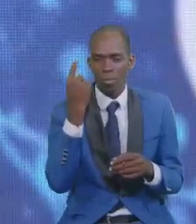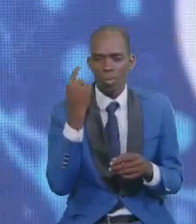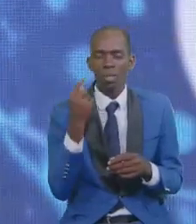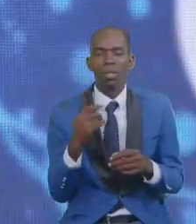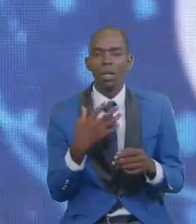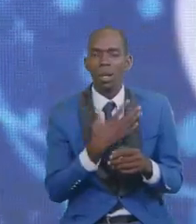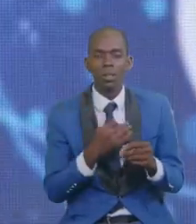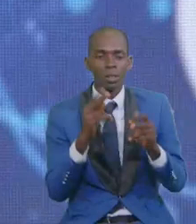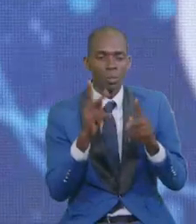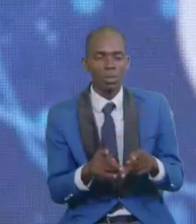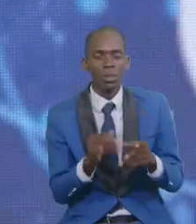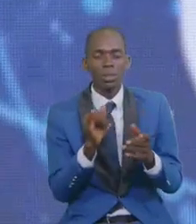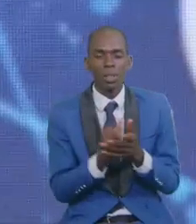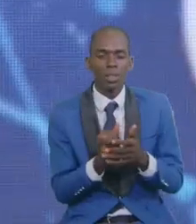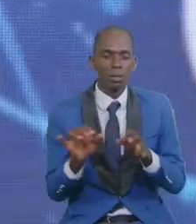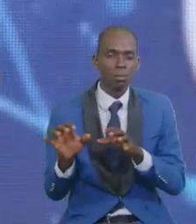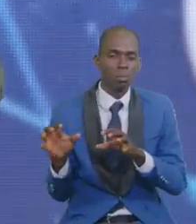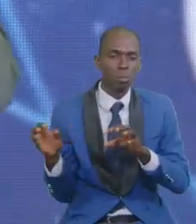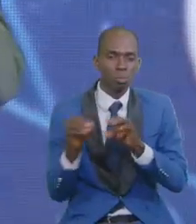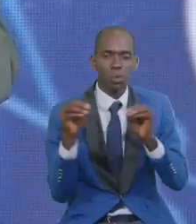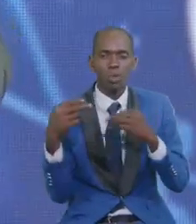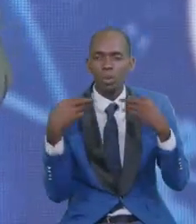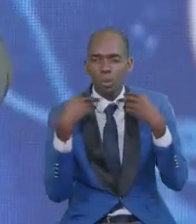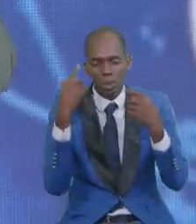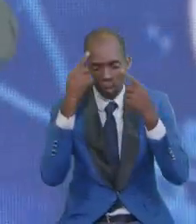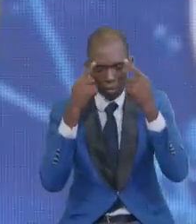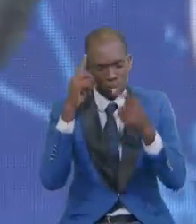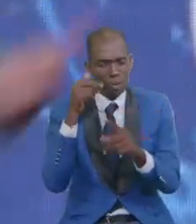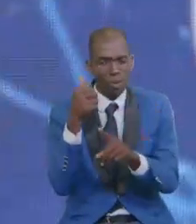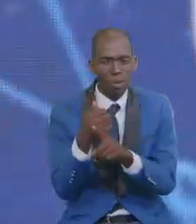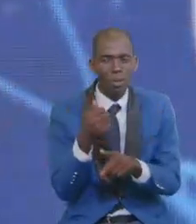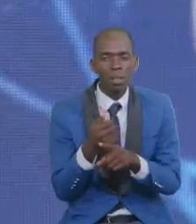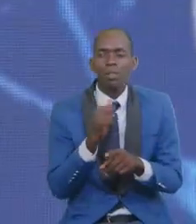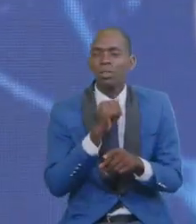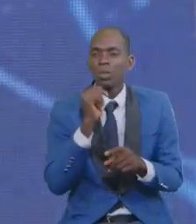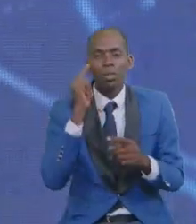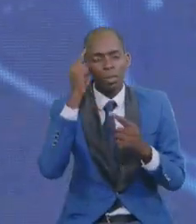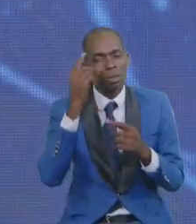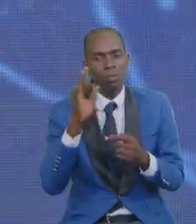herself and not thinking of your ease and peace and comfort,